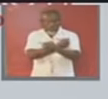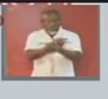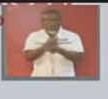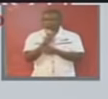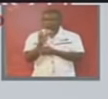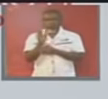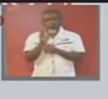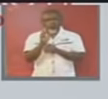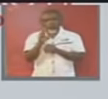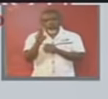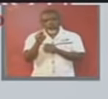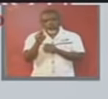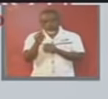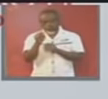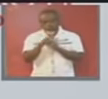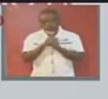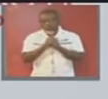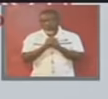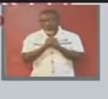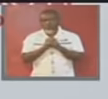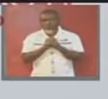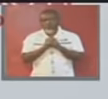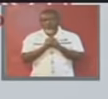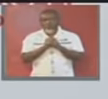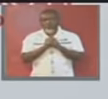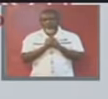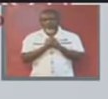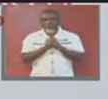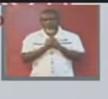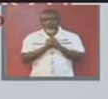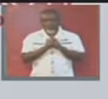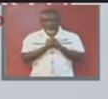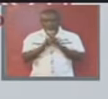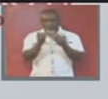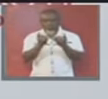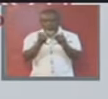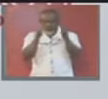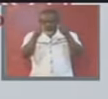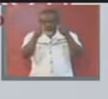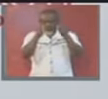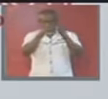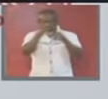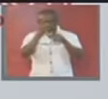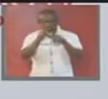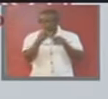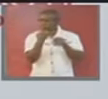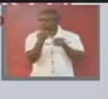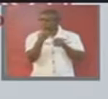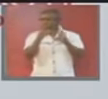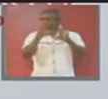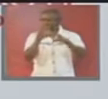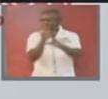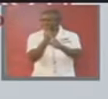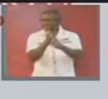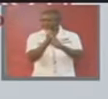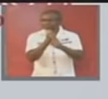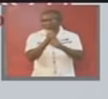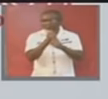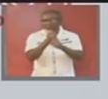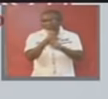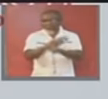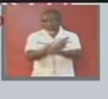specific question about who is eligible. Okay. So in part 1 of phase